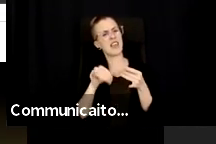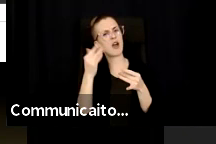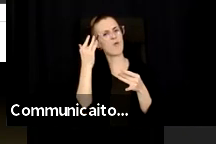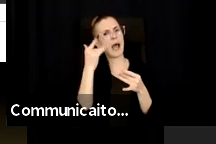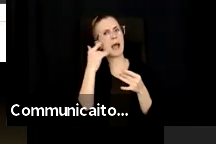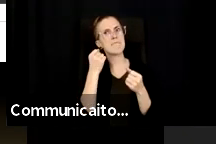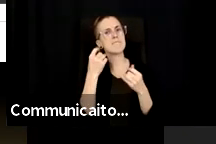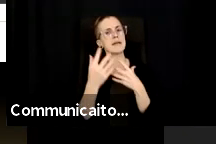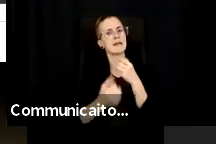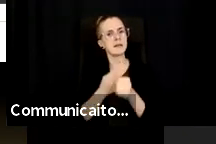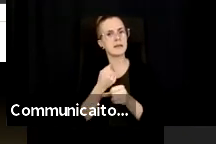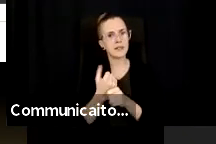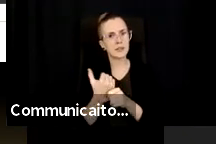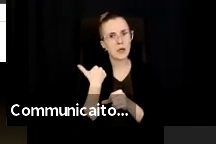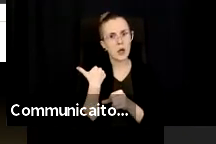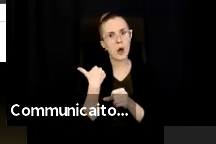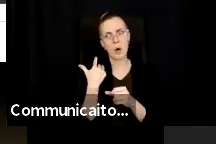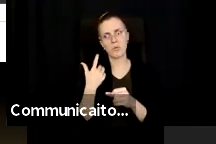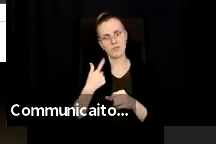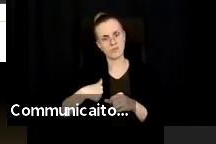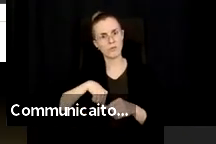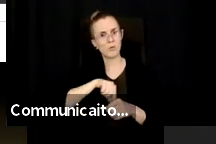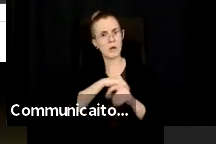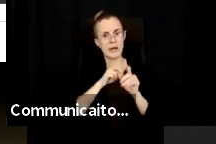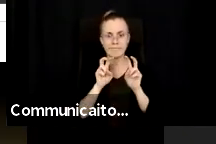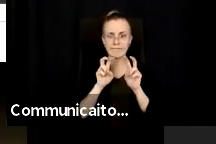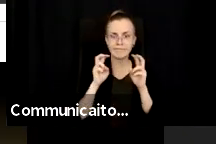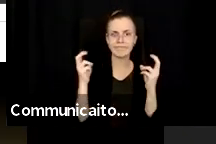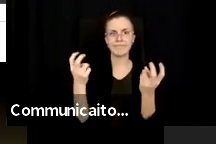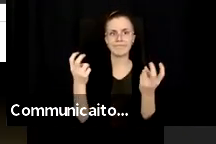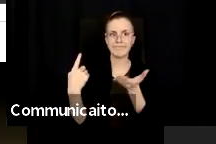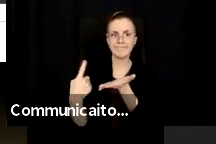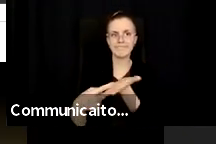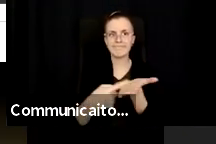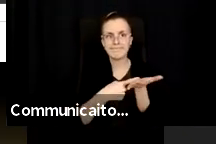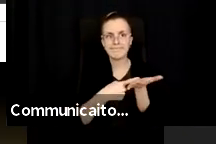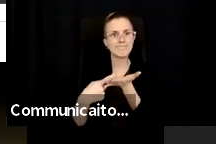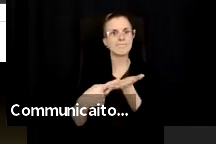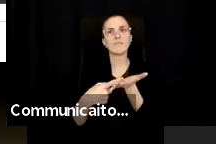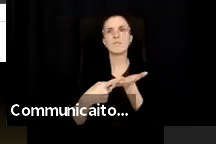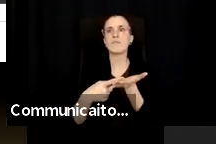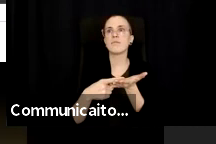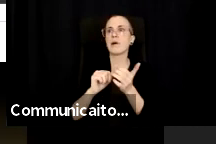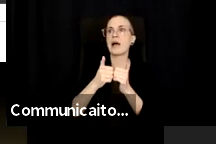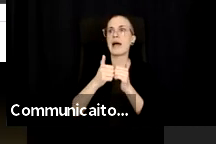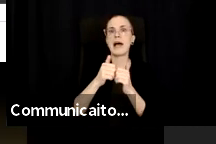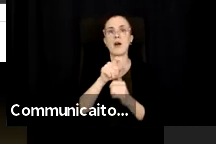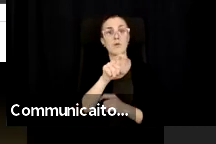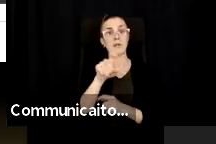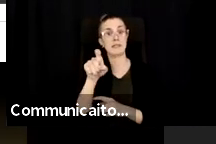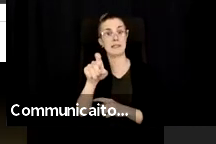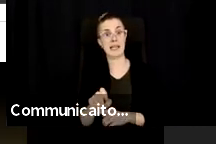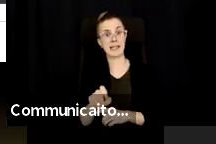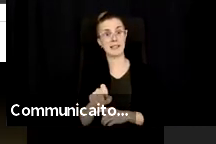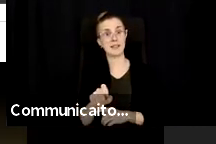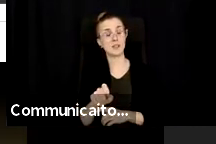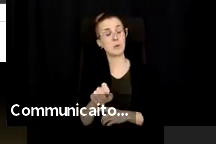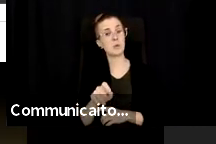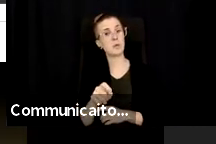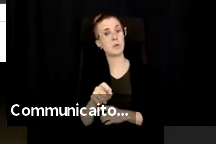ago talking about how Texas might be ahead of the